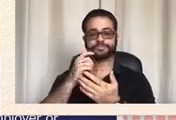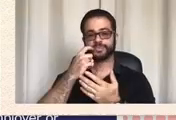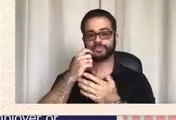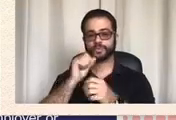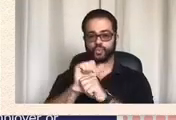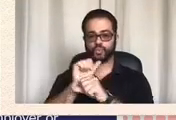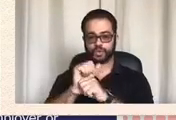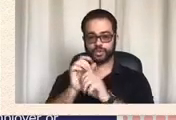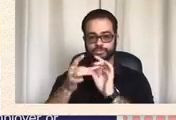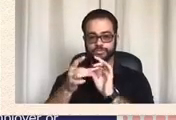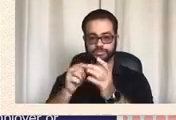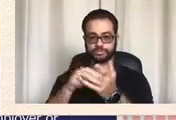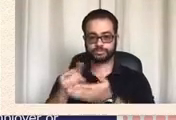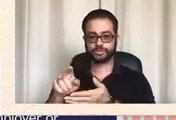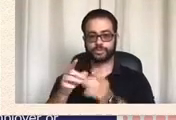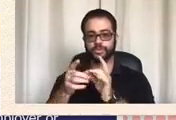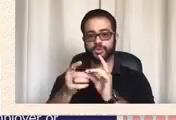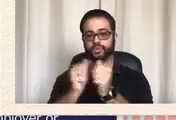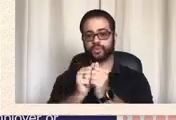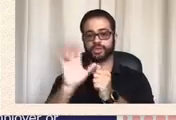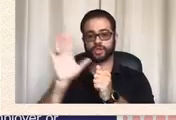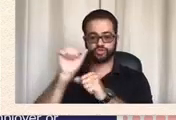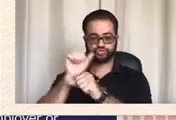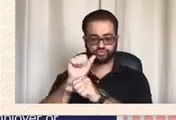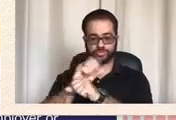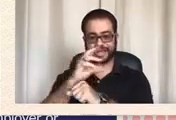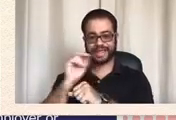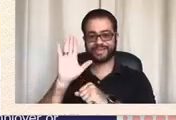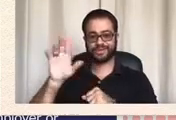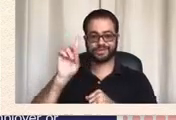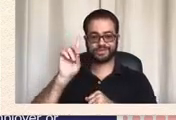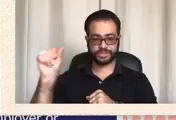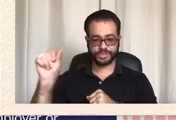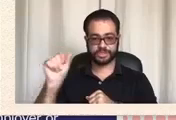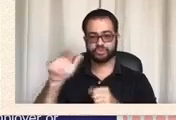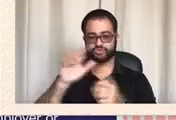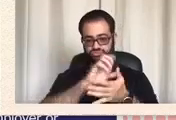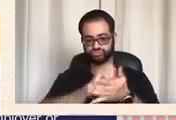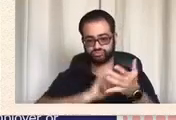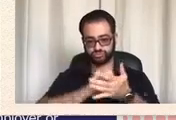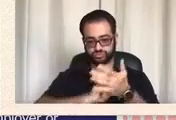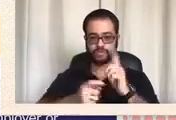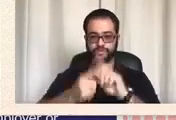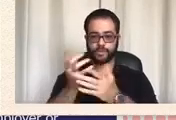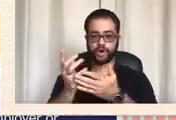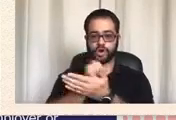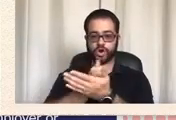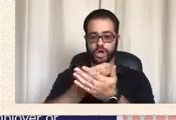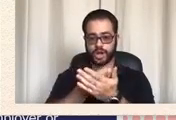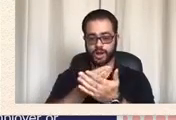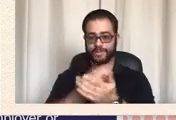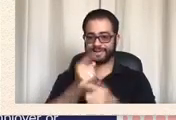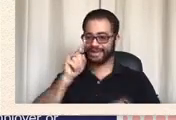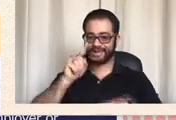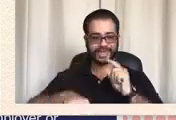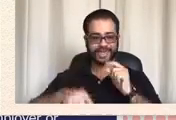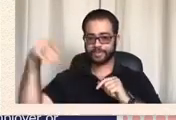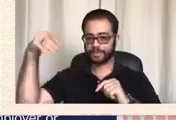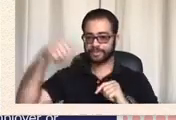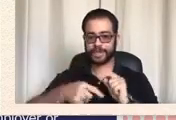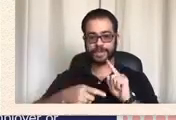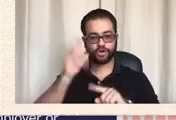and their disabling conditions are deducted from the earned income, and it cannot be reimbursed by the employer or by